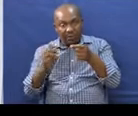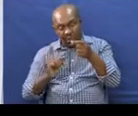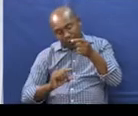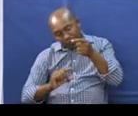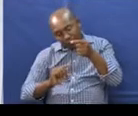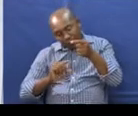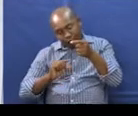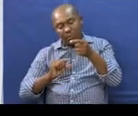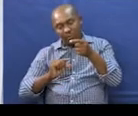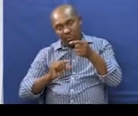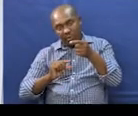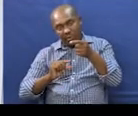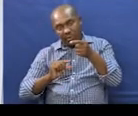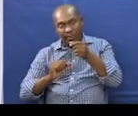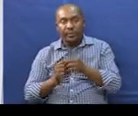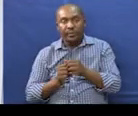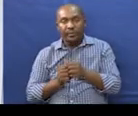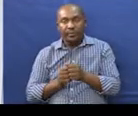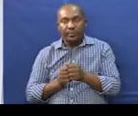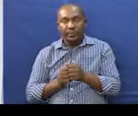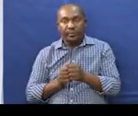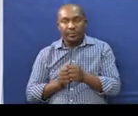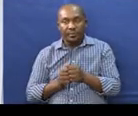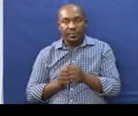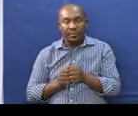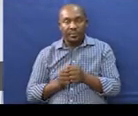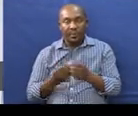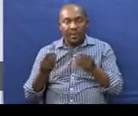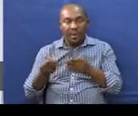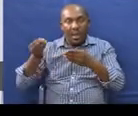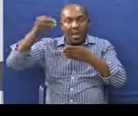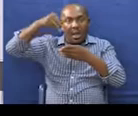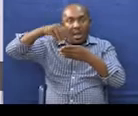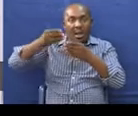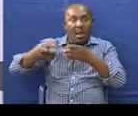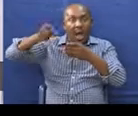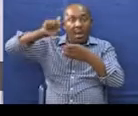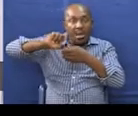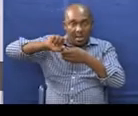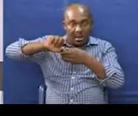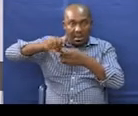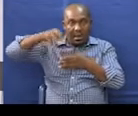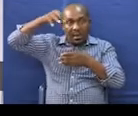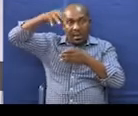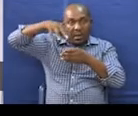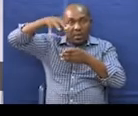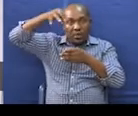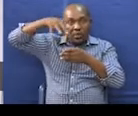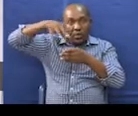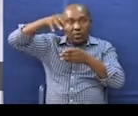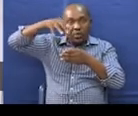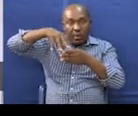add 2 drops of the reagent, which is iodine